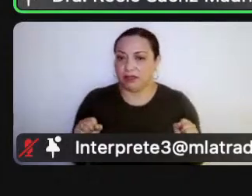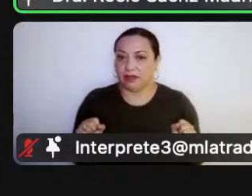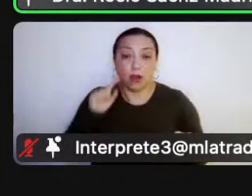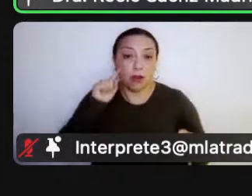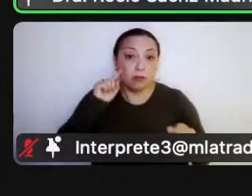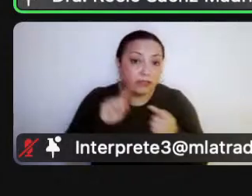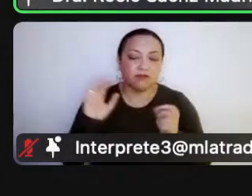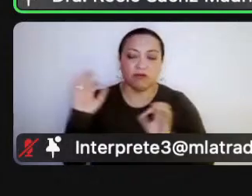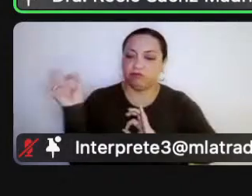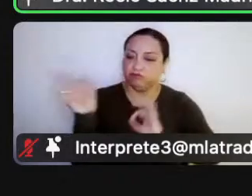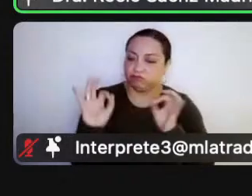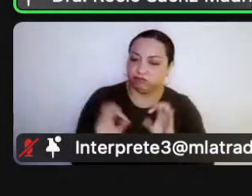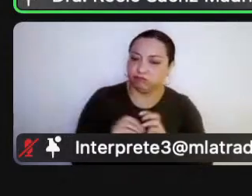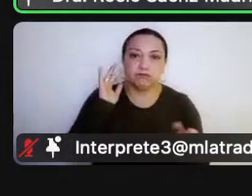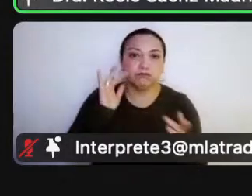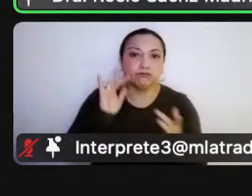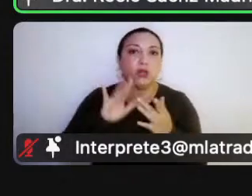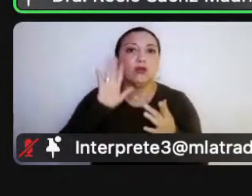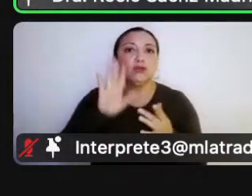Bogota of the